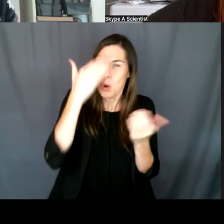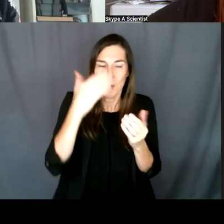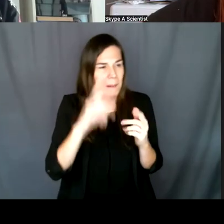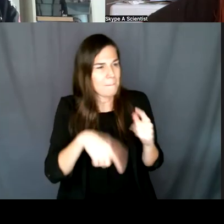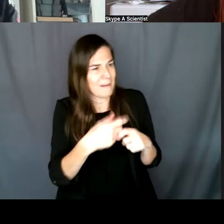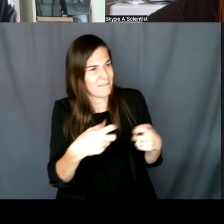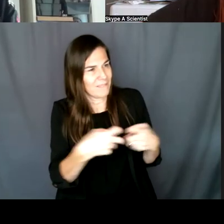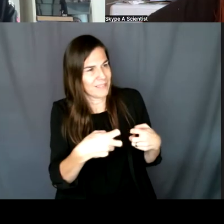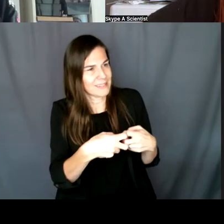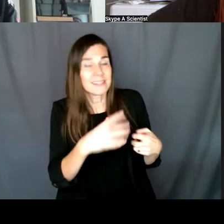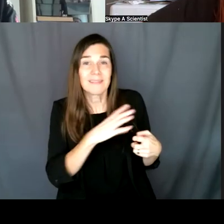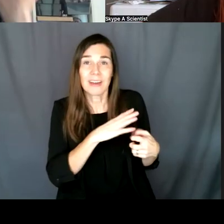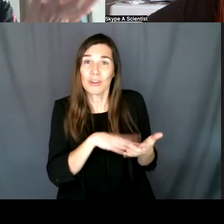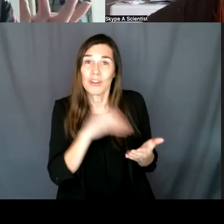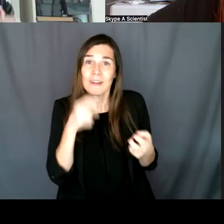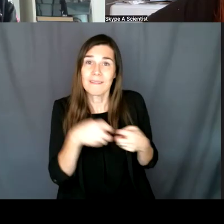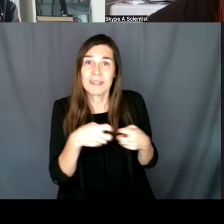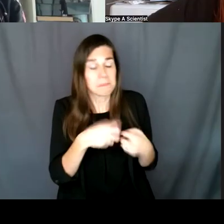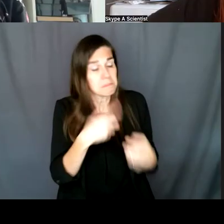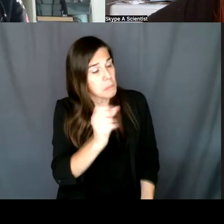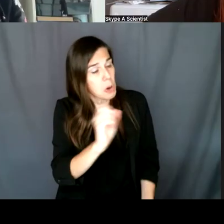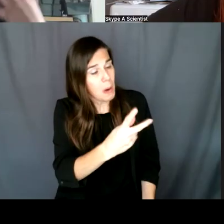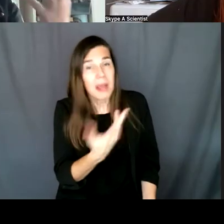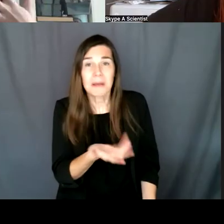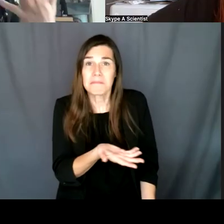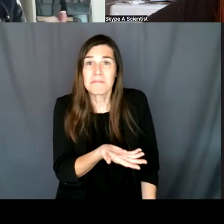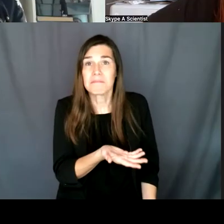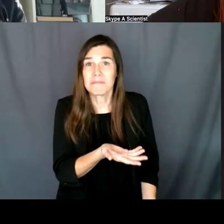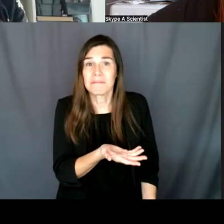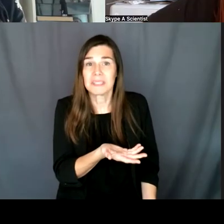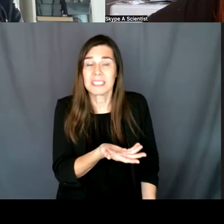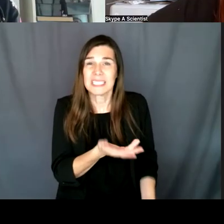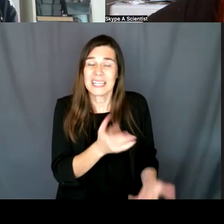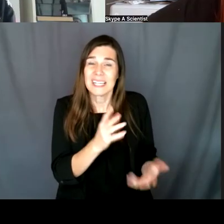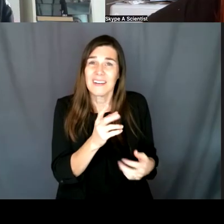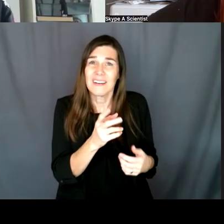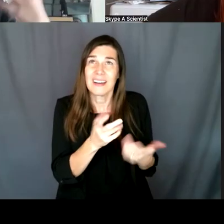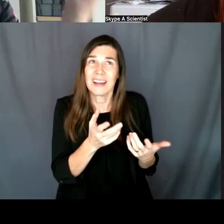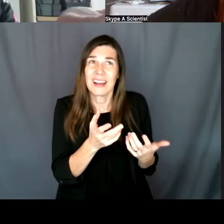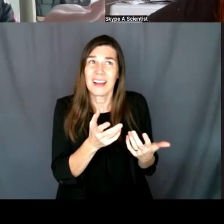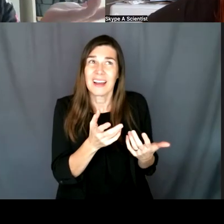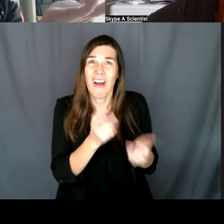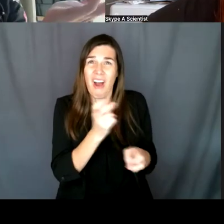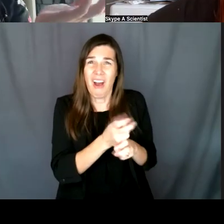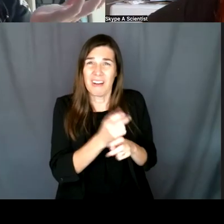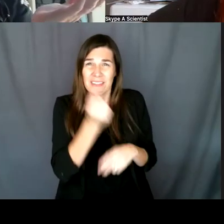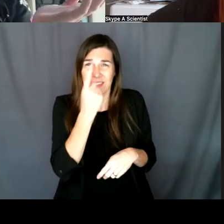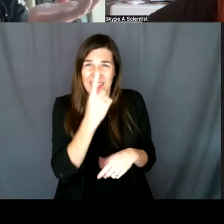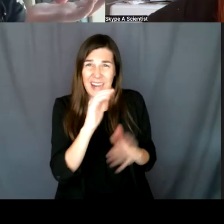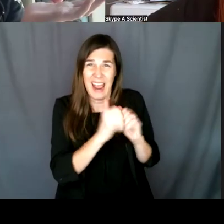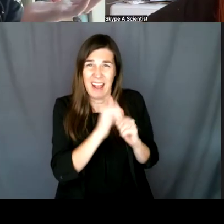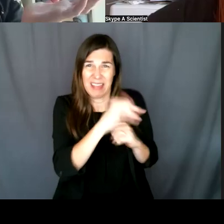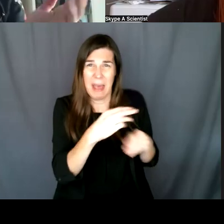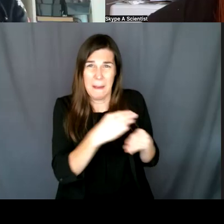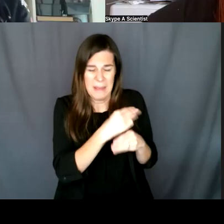so sometimes when you learn physics, you're like, okay, well, it was kind of hard to understand how that equation describes